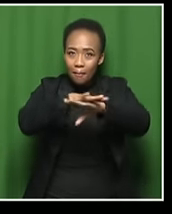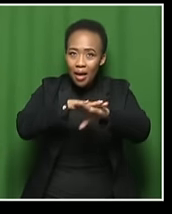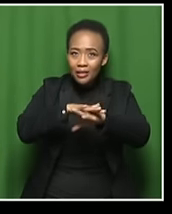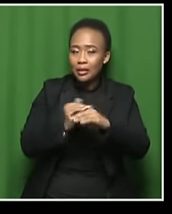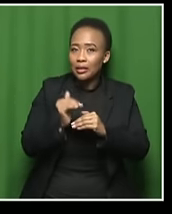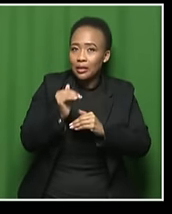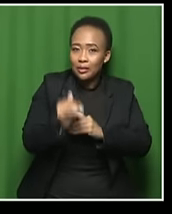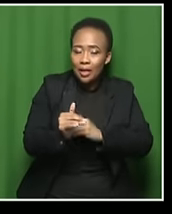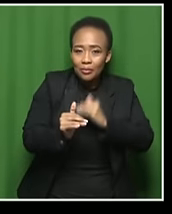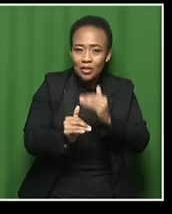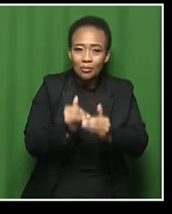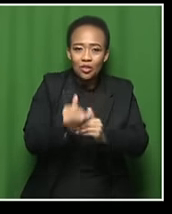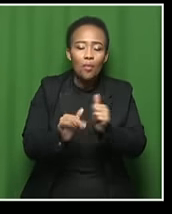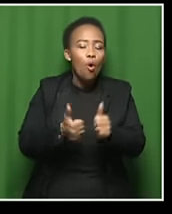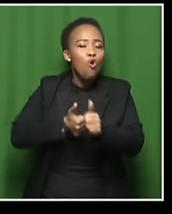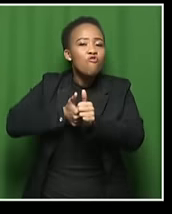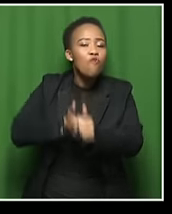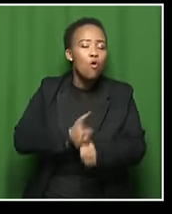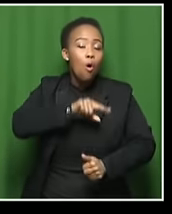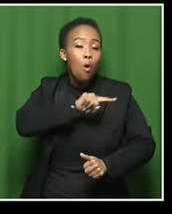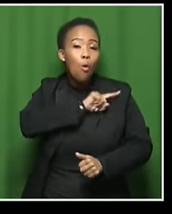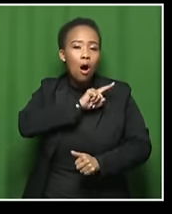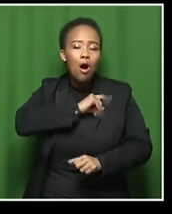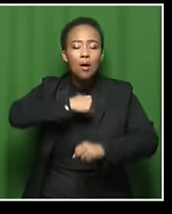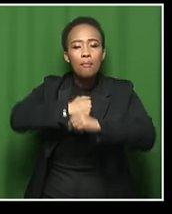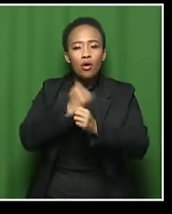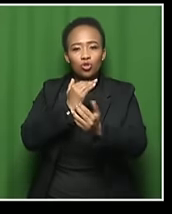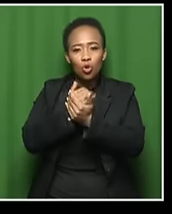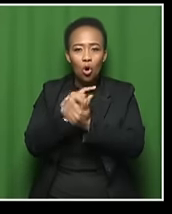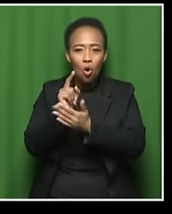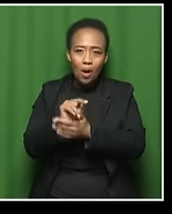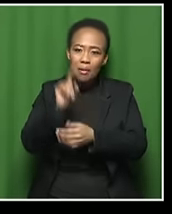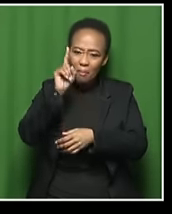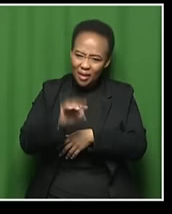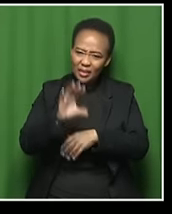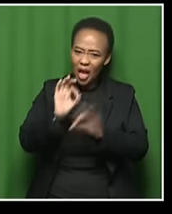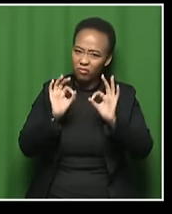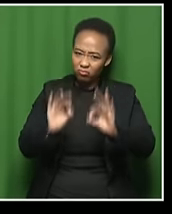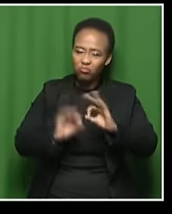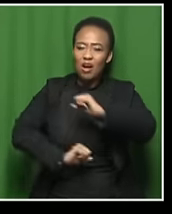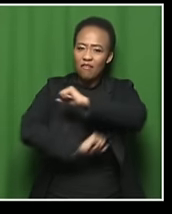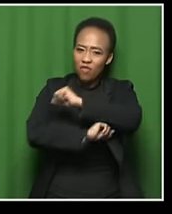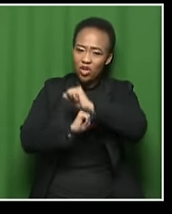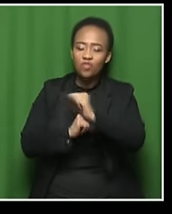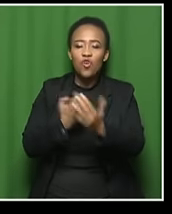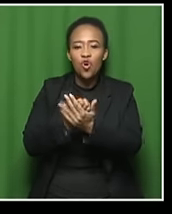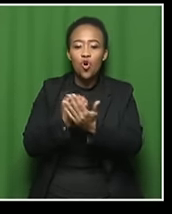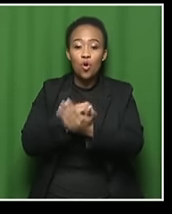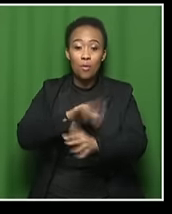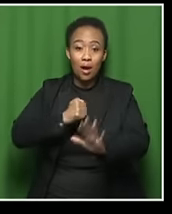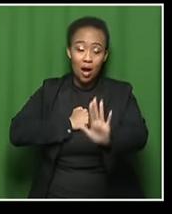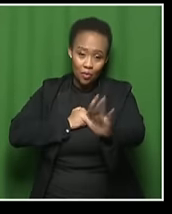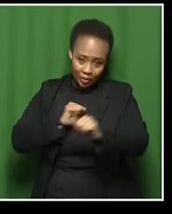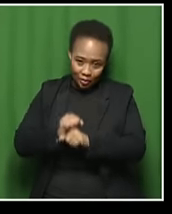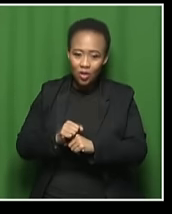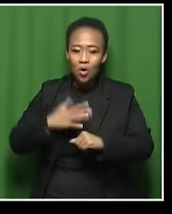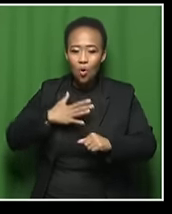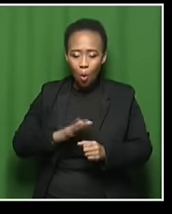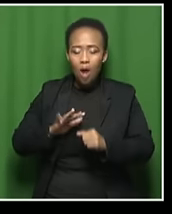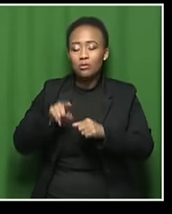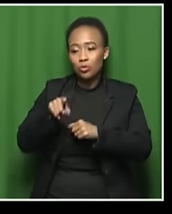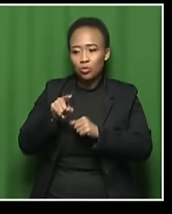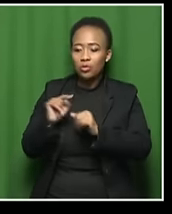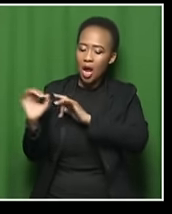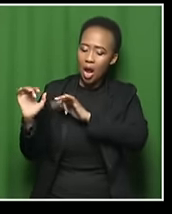to ensure that we can provide that stable foundation for our economy. We occupy what we regard to be the middle ground on immigration. To our